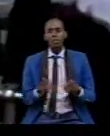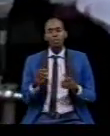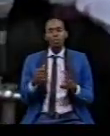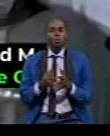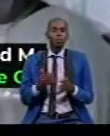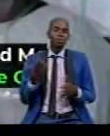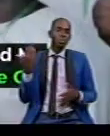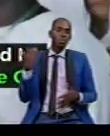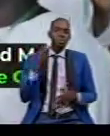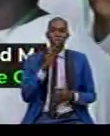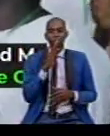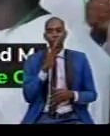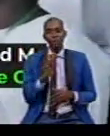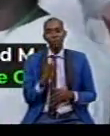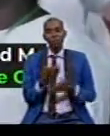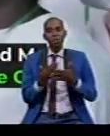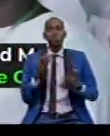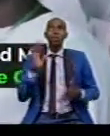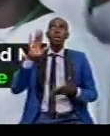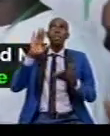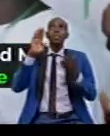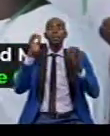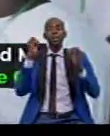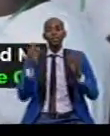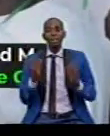Some people are outside the camp,